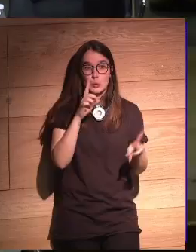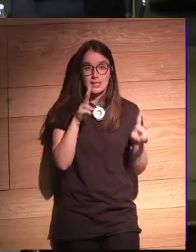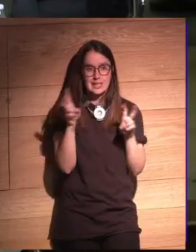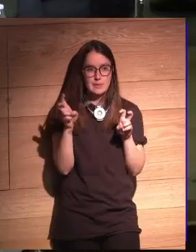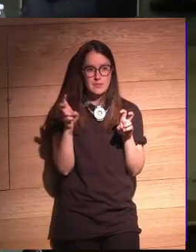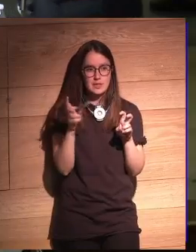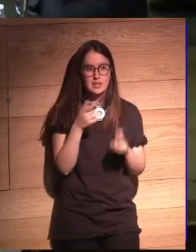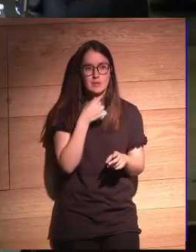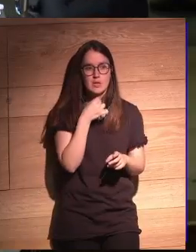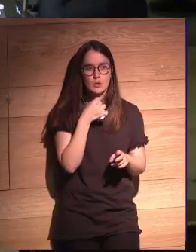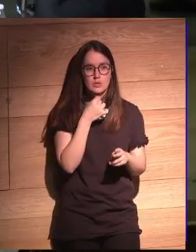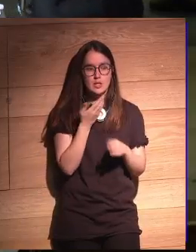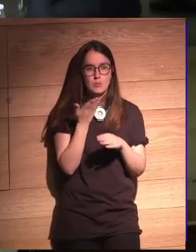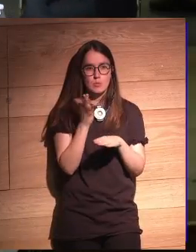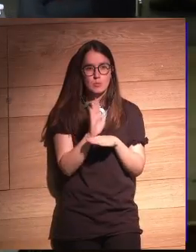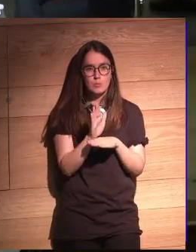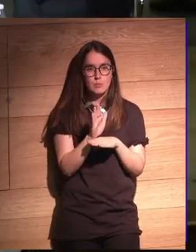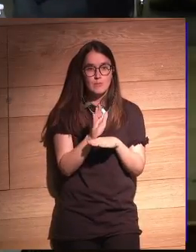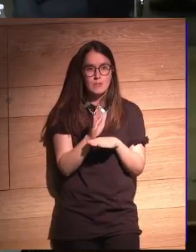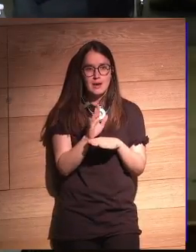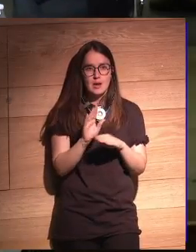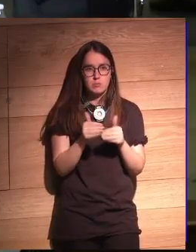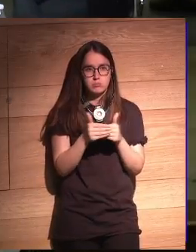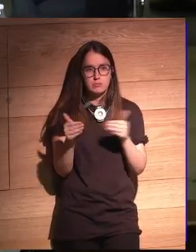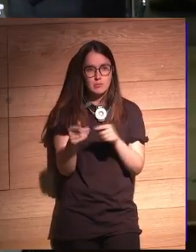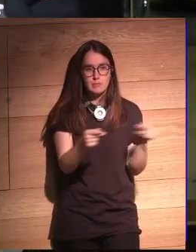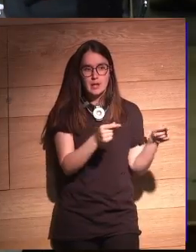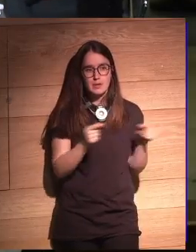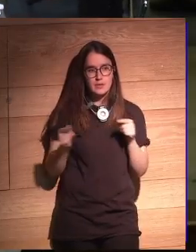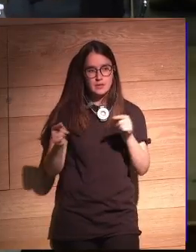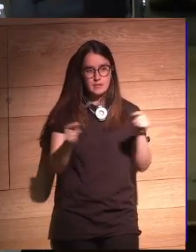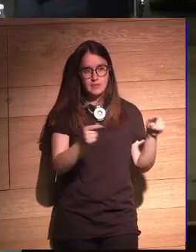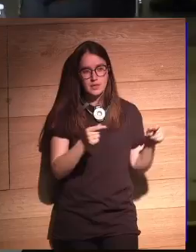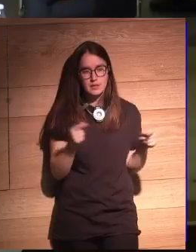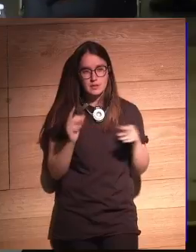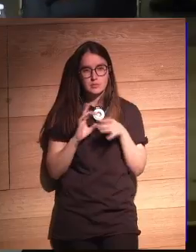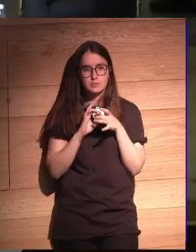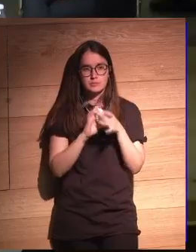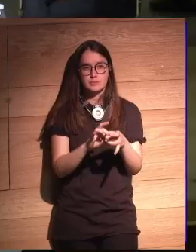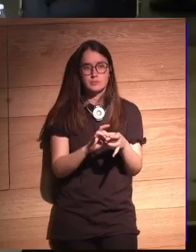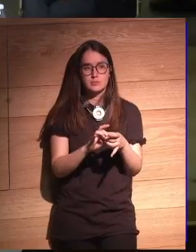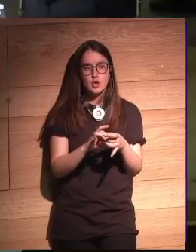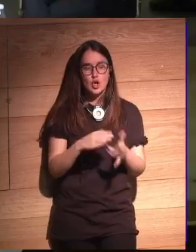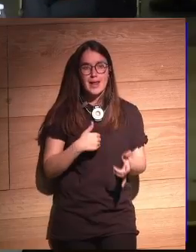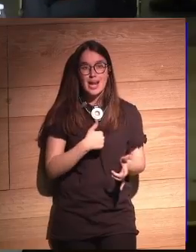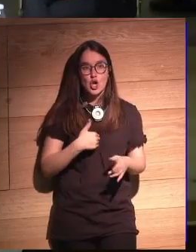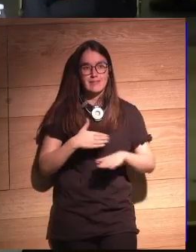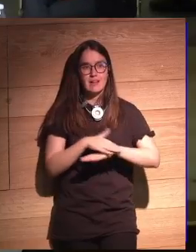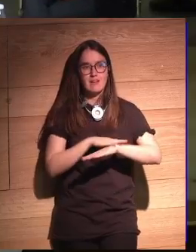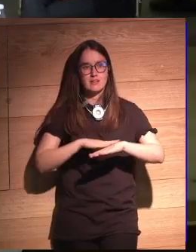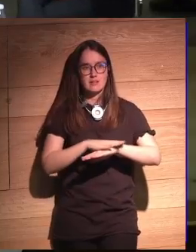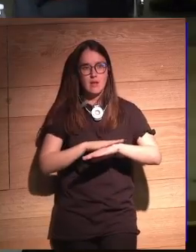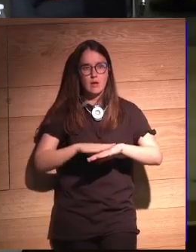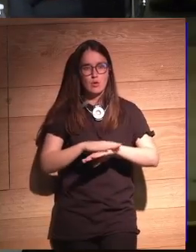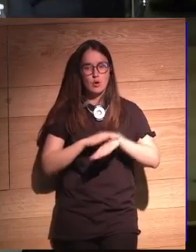There's one question that I would like to ask you in order to open the debate, and it's related to the role